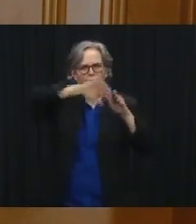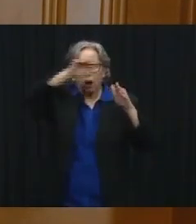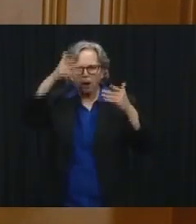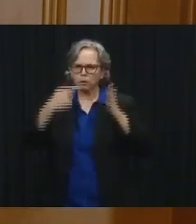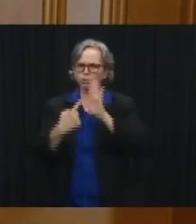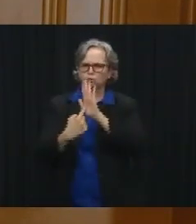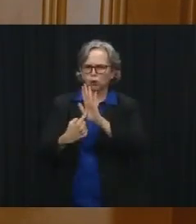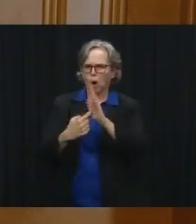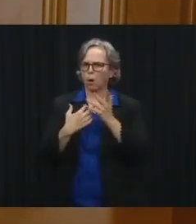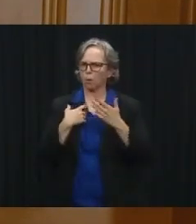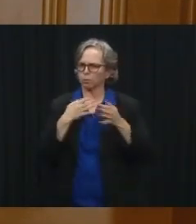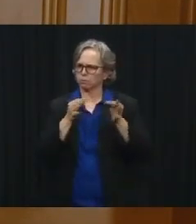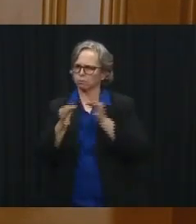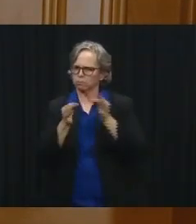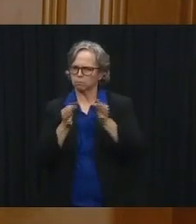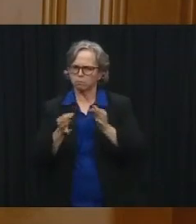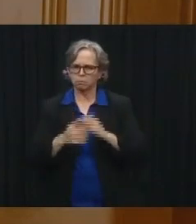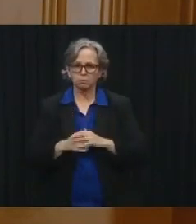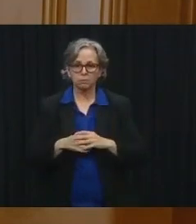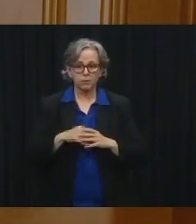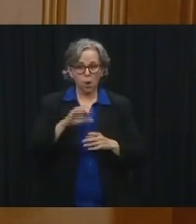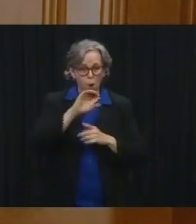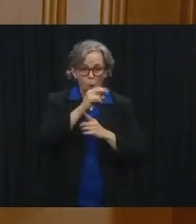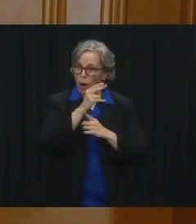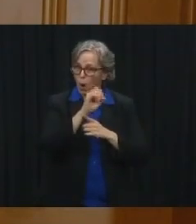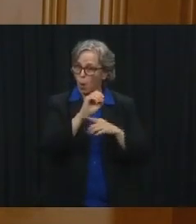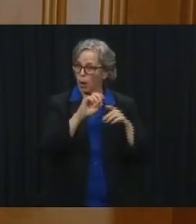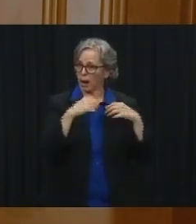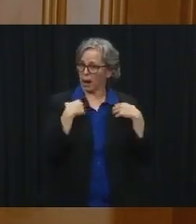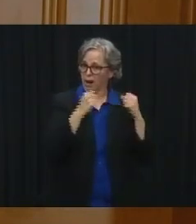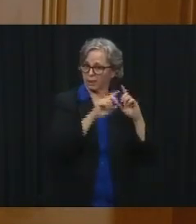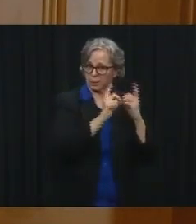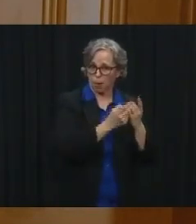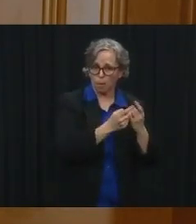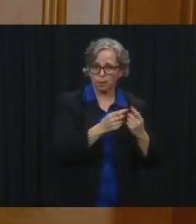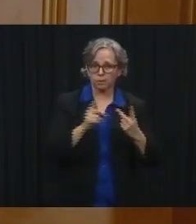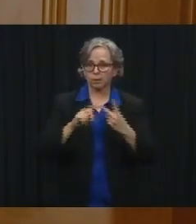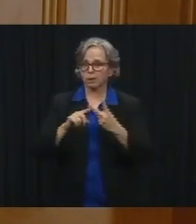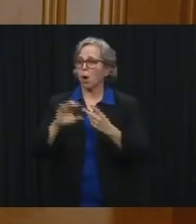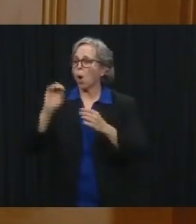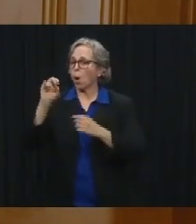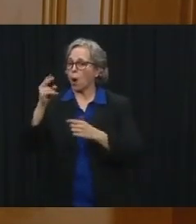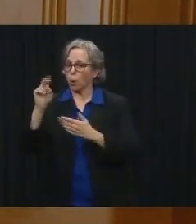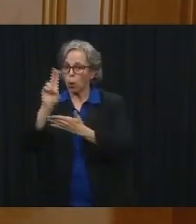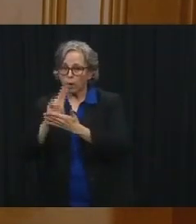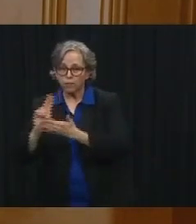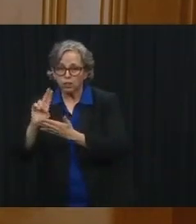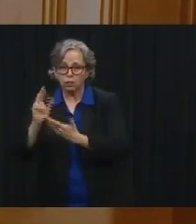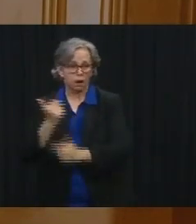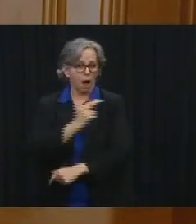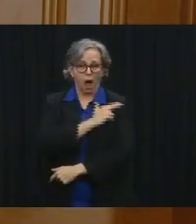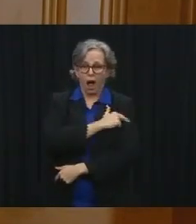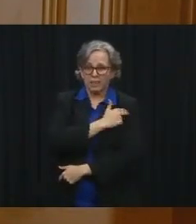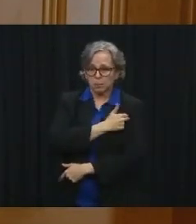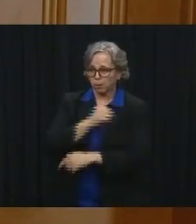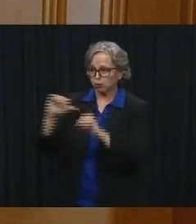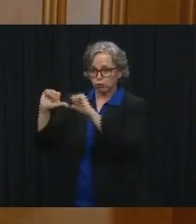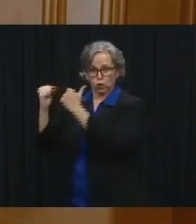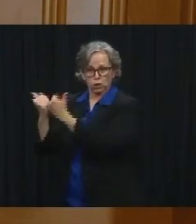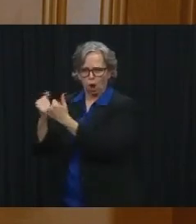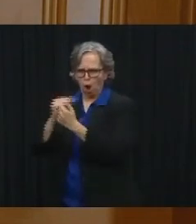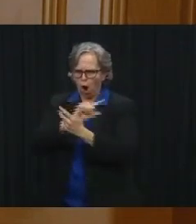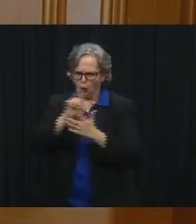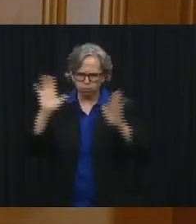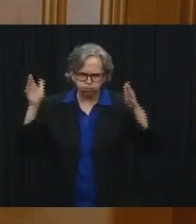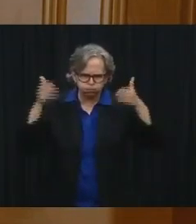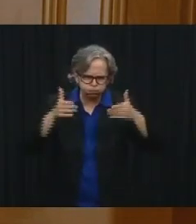State University, the Ohio Hospital Association have all gone together. As we say, we are in this all together. They've gone